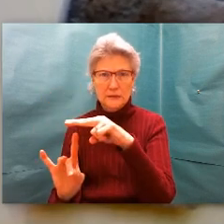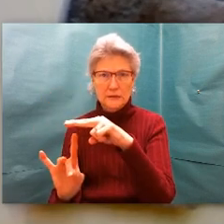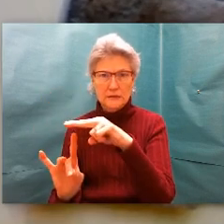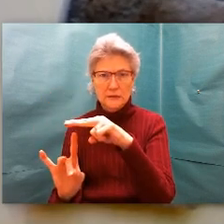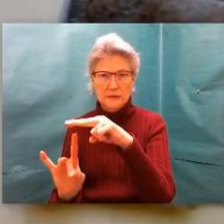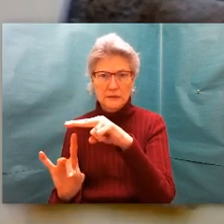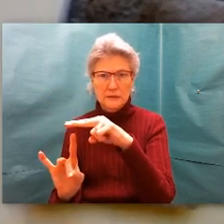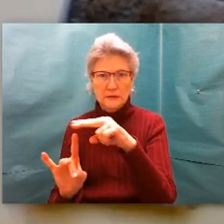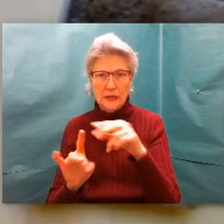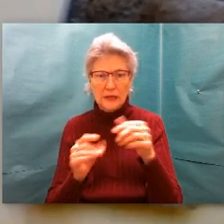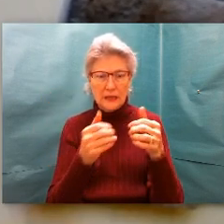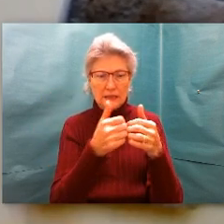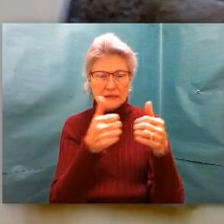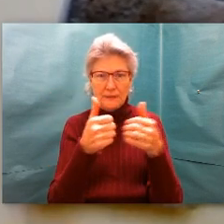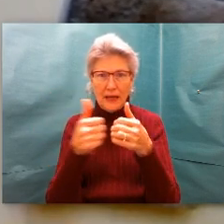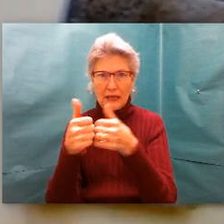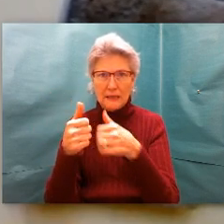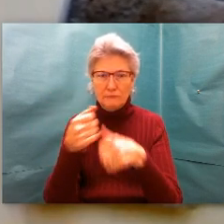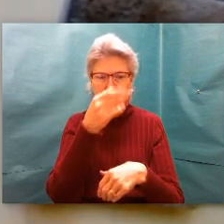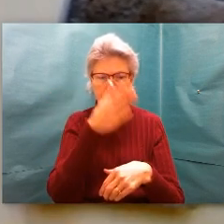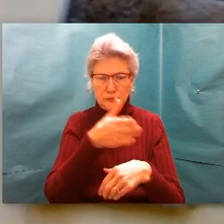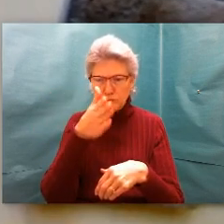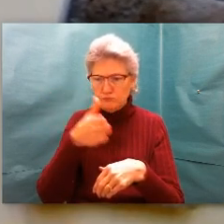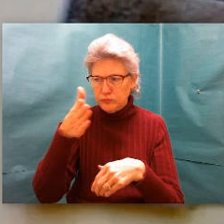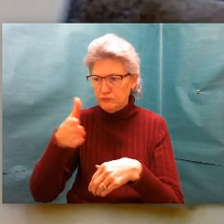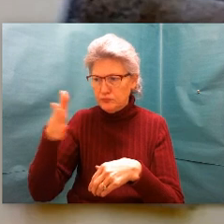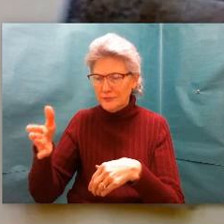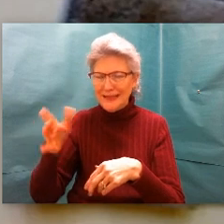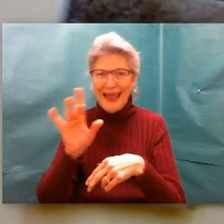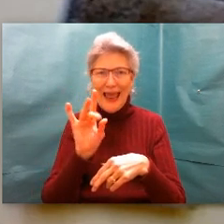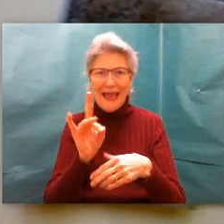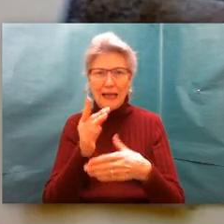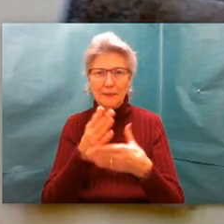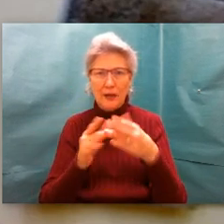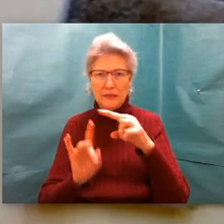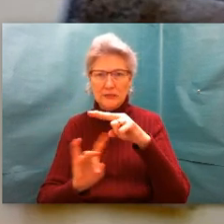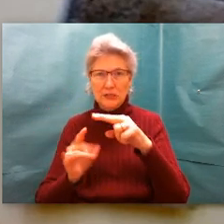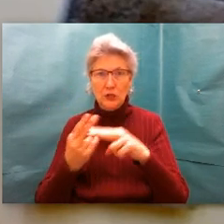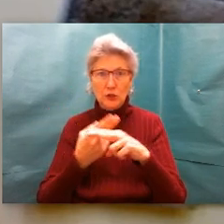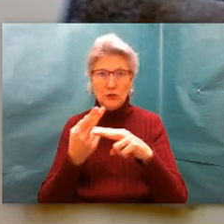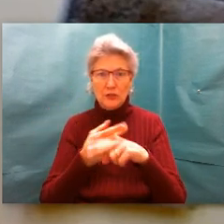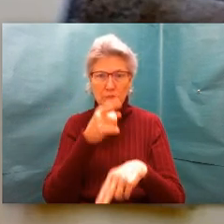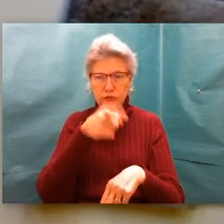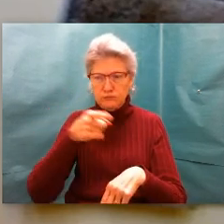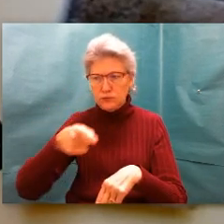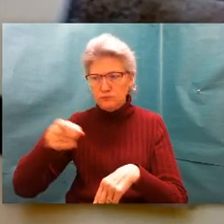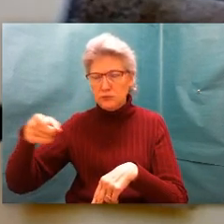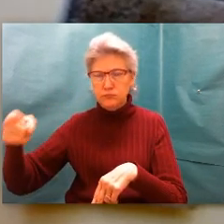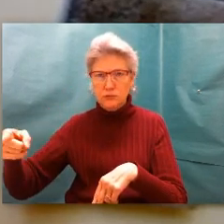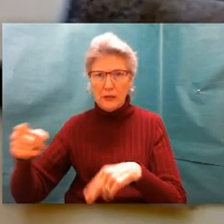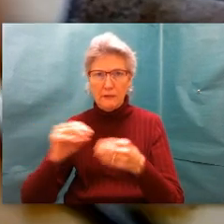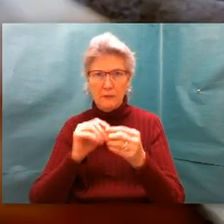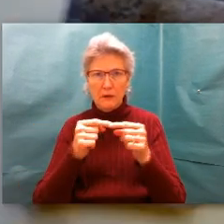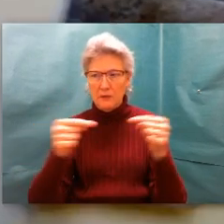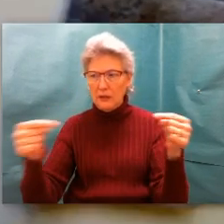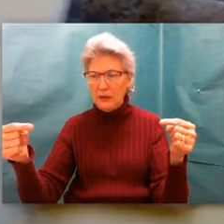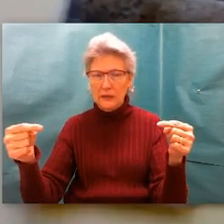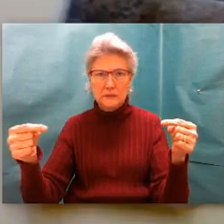and I can split it into 8 sections using these little hash marks on my number line as a